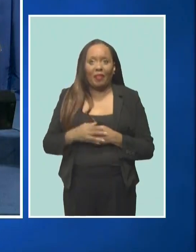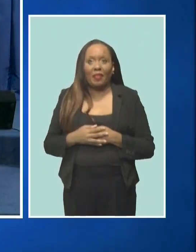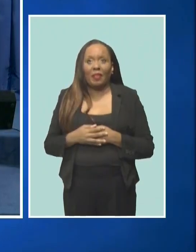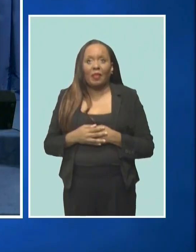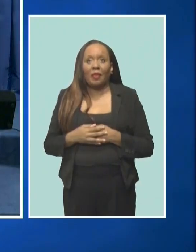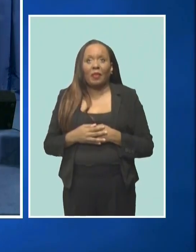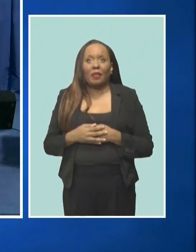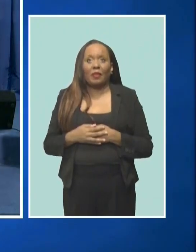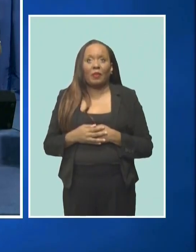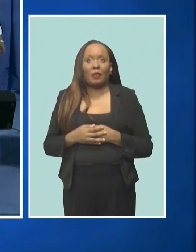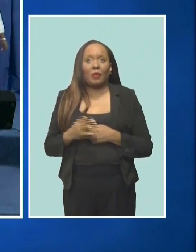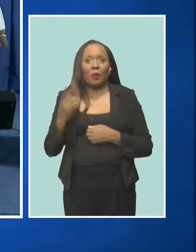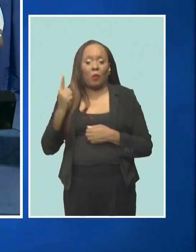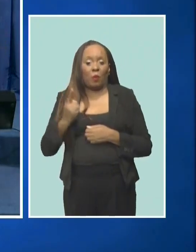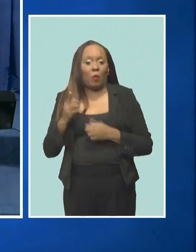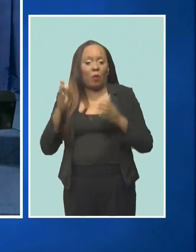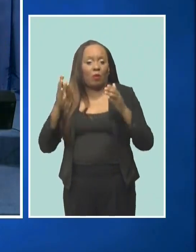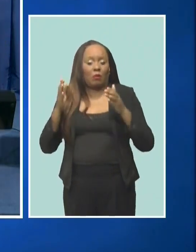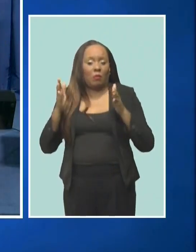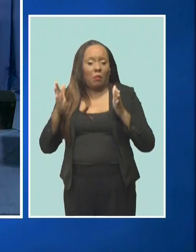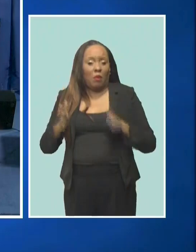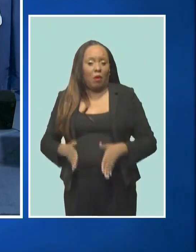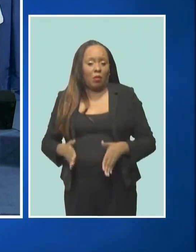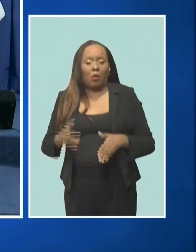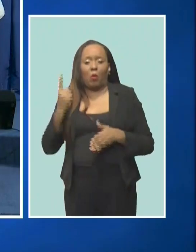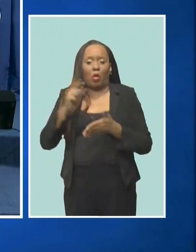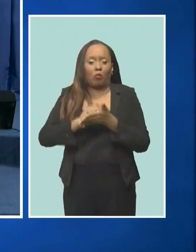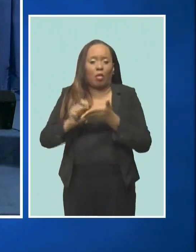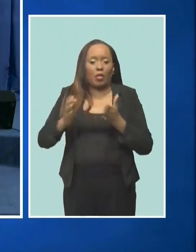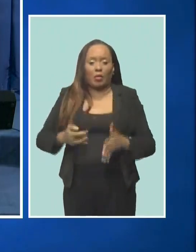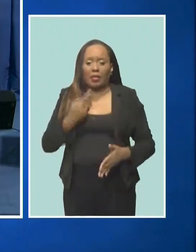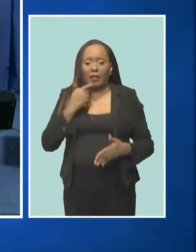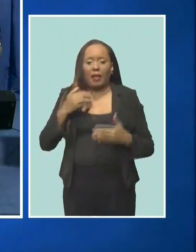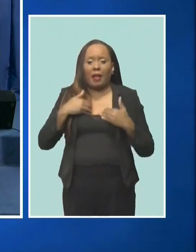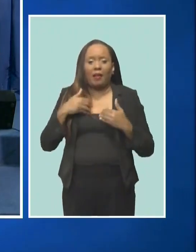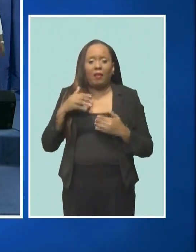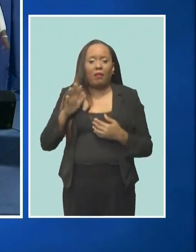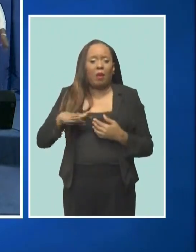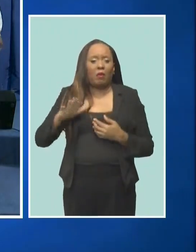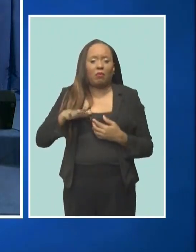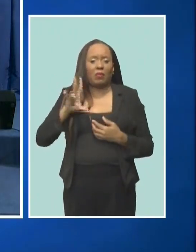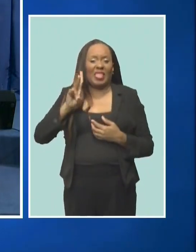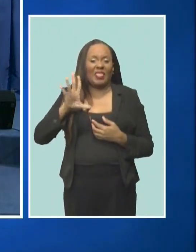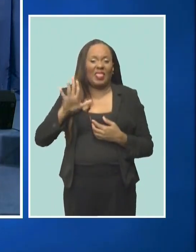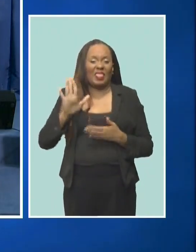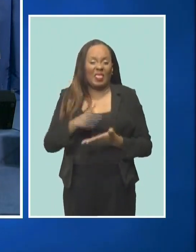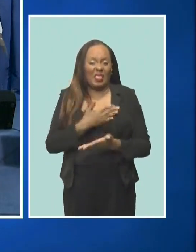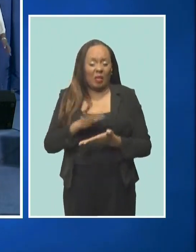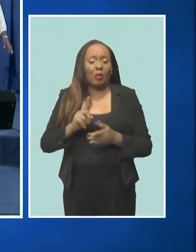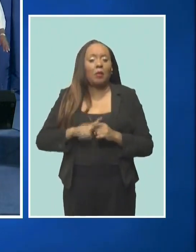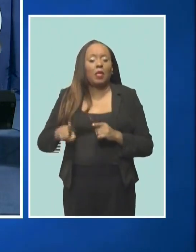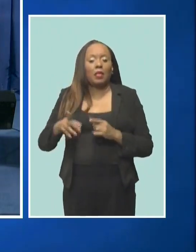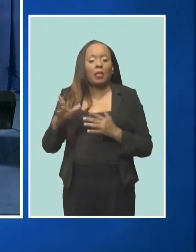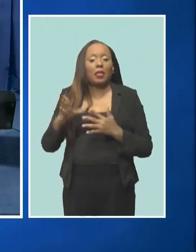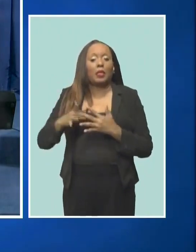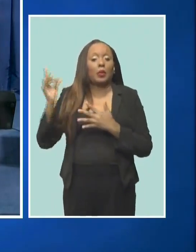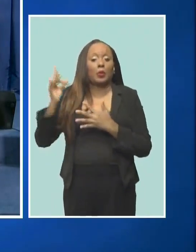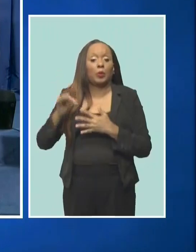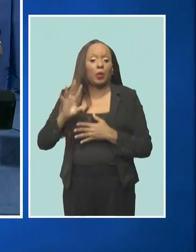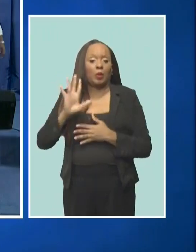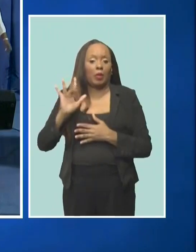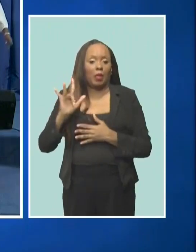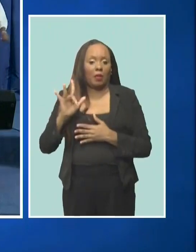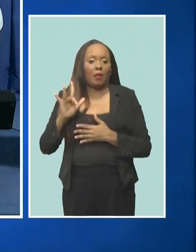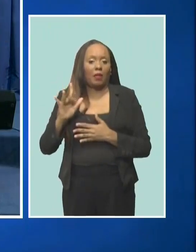Dr. Andre Thomas, who says they have over 75 songs written and recorded, but they decided on 25 to start the